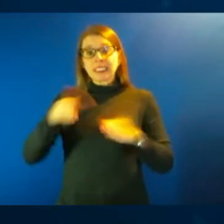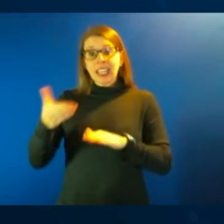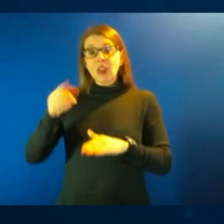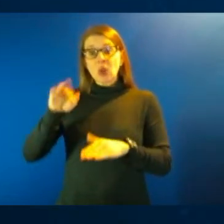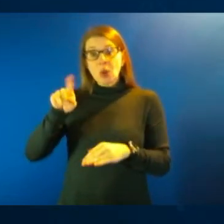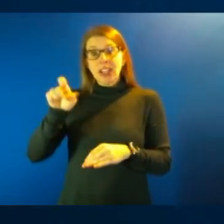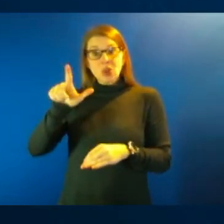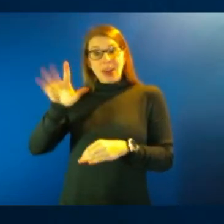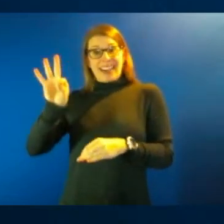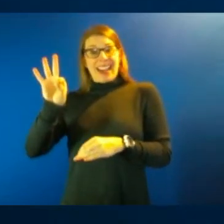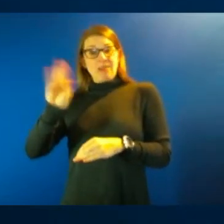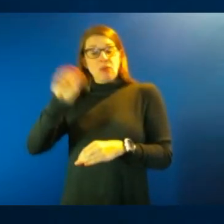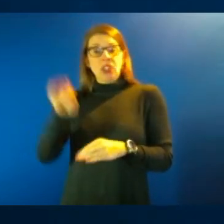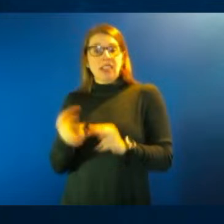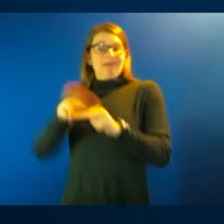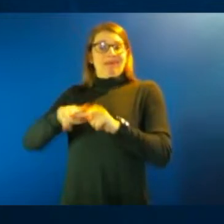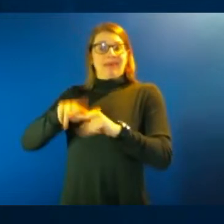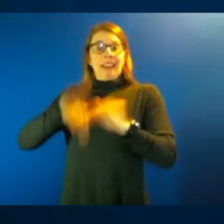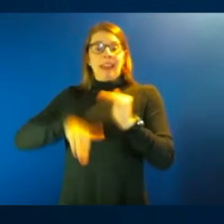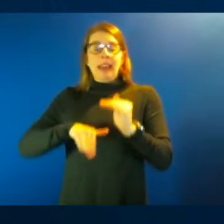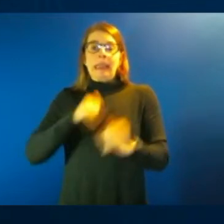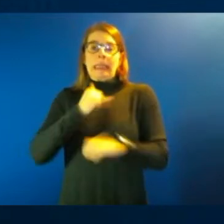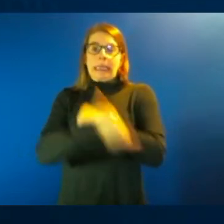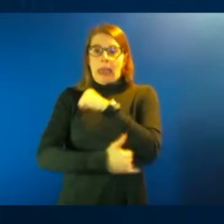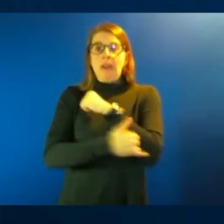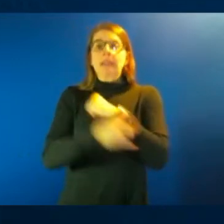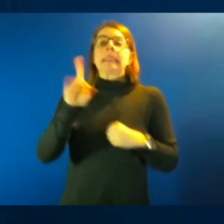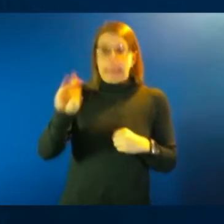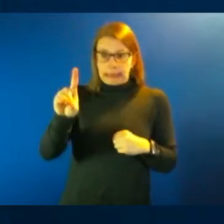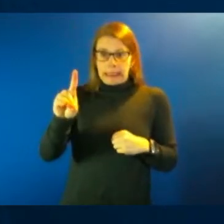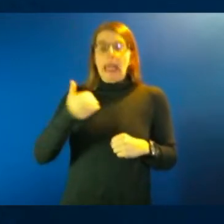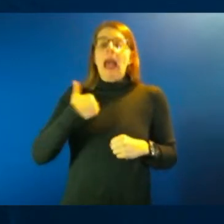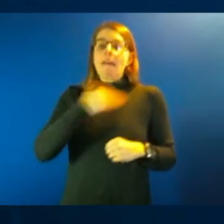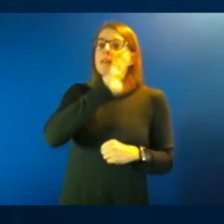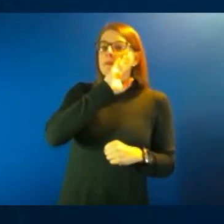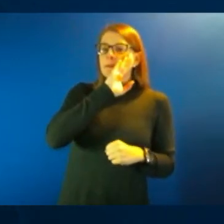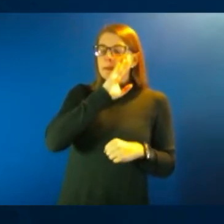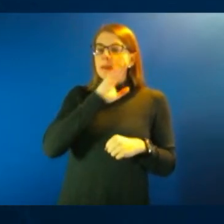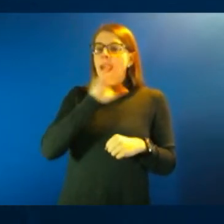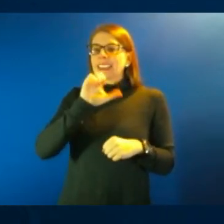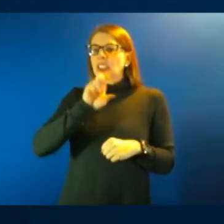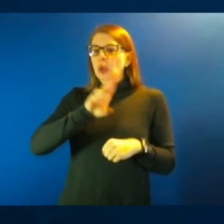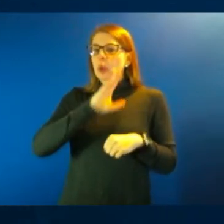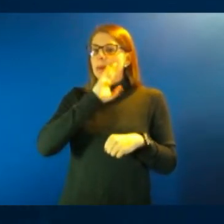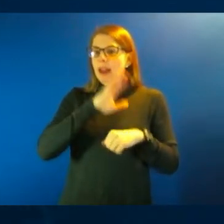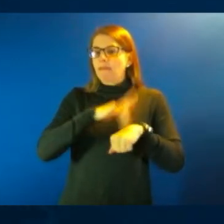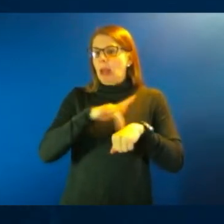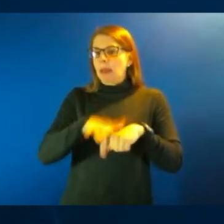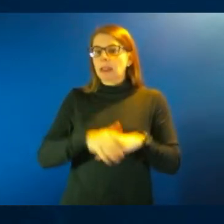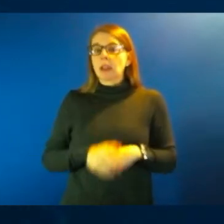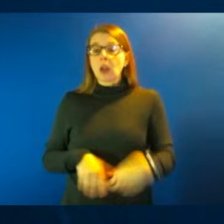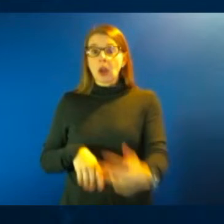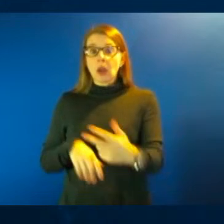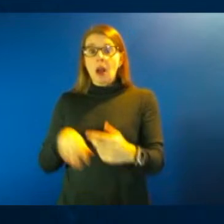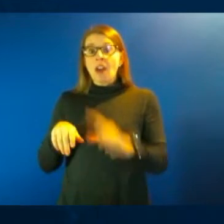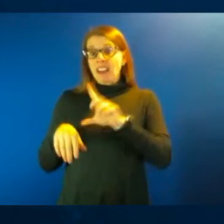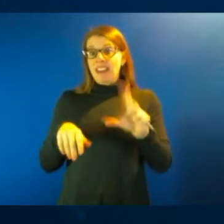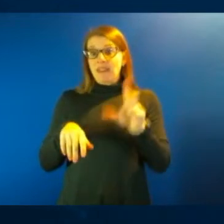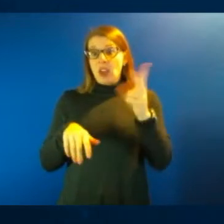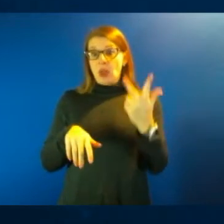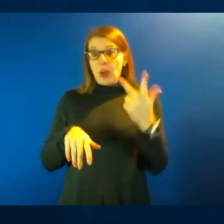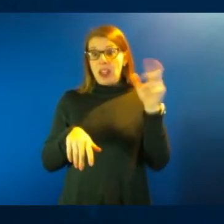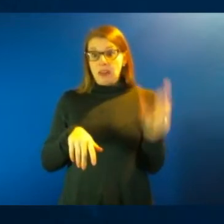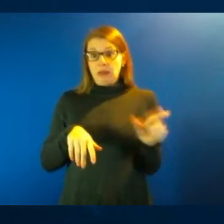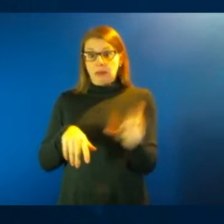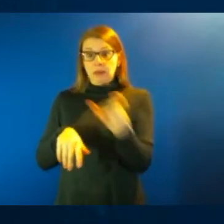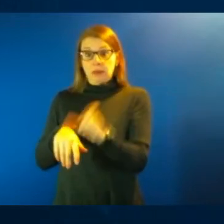29% higher than counties that did have ICU bed availability. And you'll see on the left, those 3 counties highlighted all have